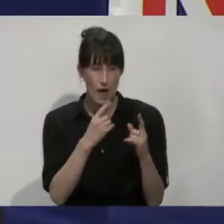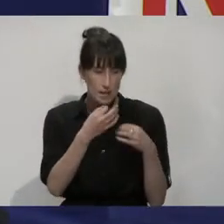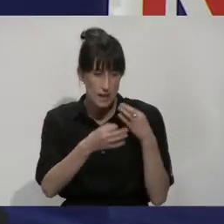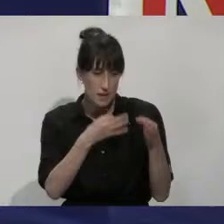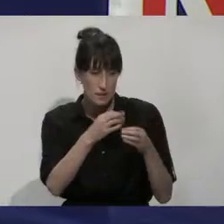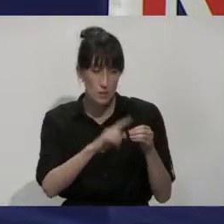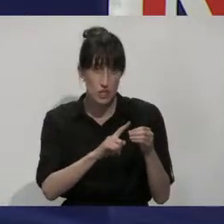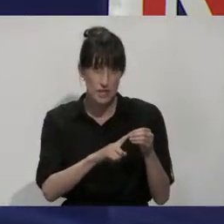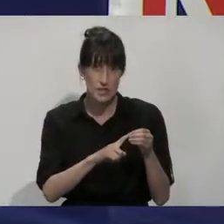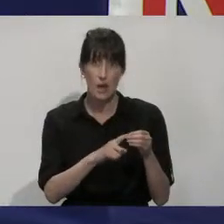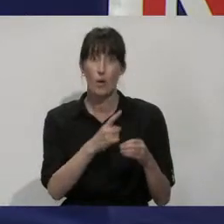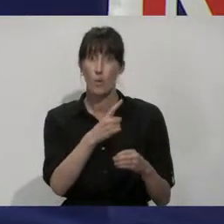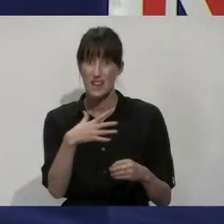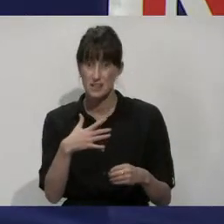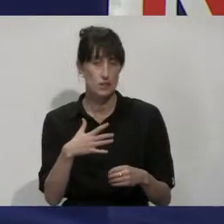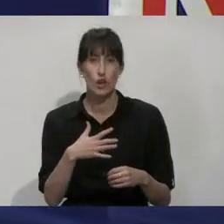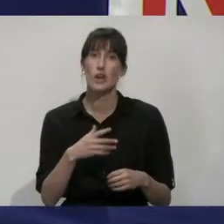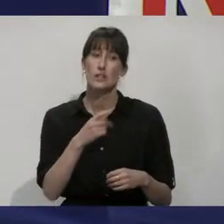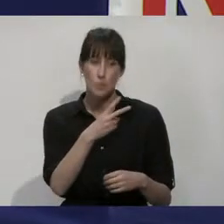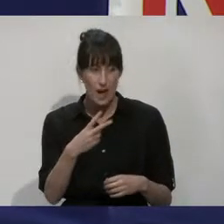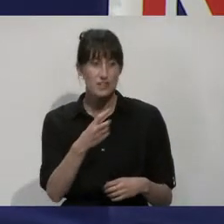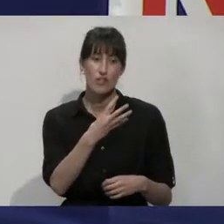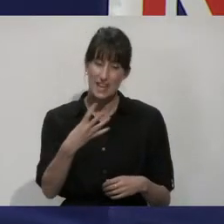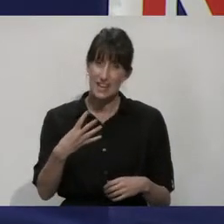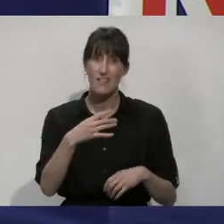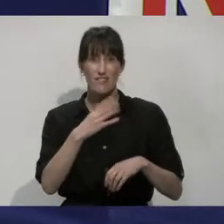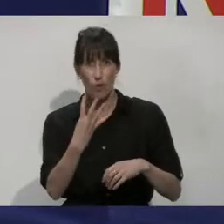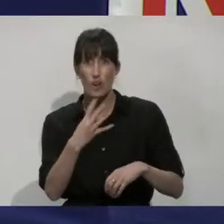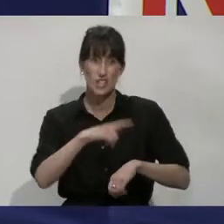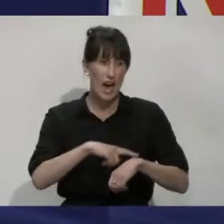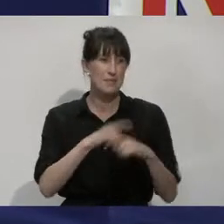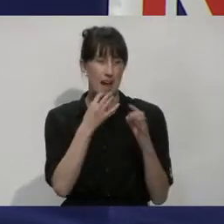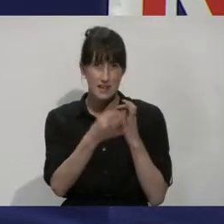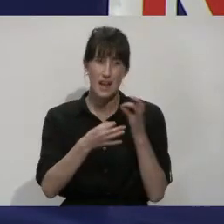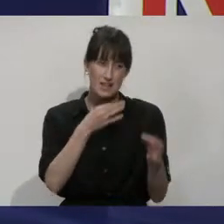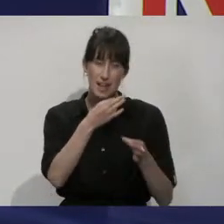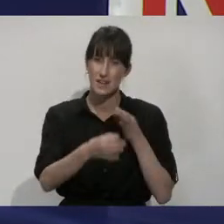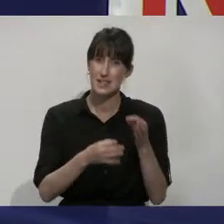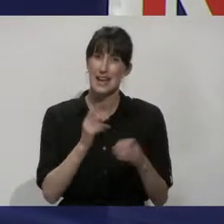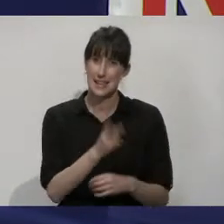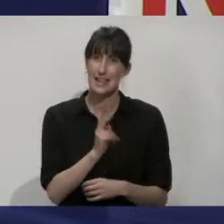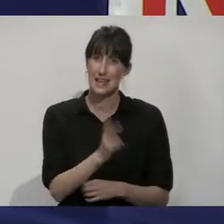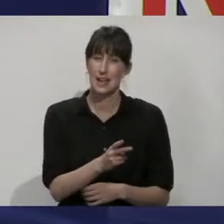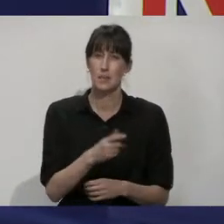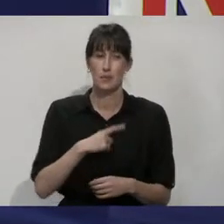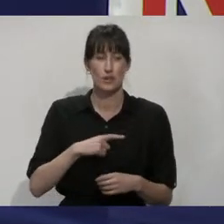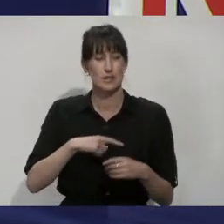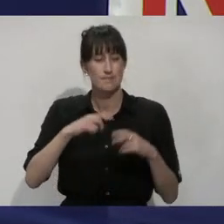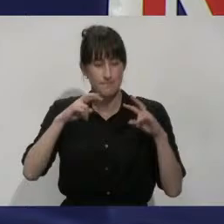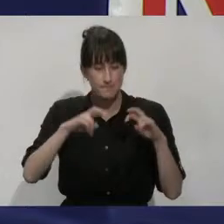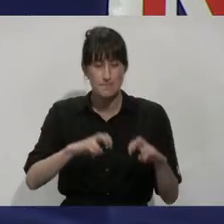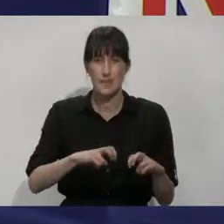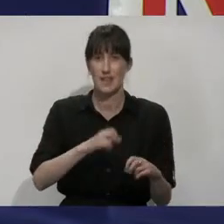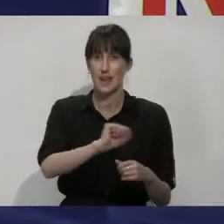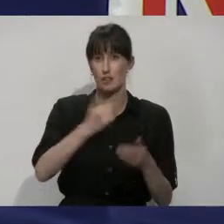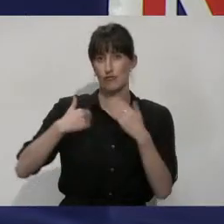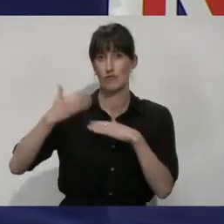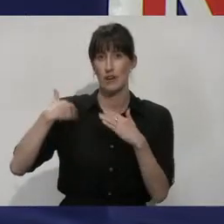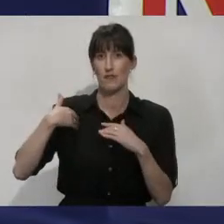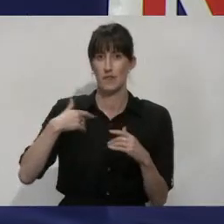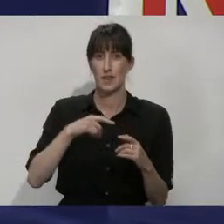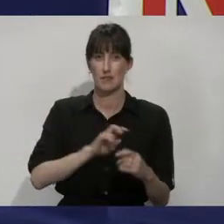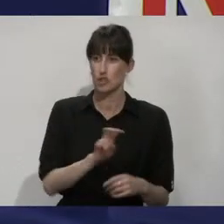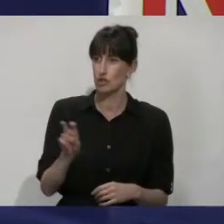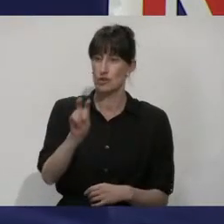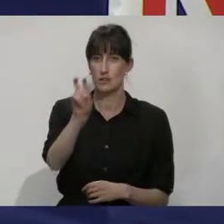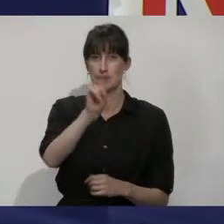and be providing an update on that. Okay, so we'll go to Henry and then to Sam. Oh, you don't have any detail on when their first symptoms were and how